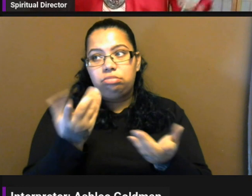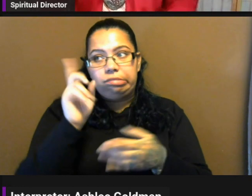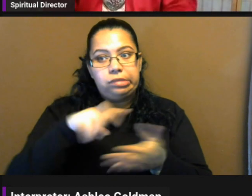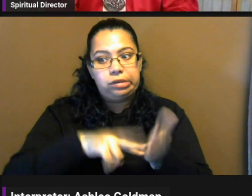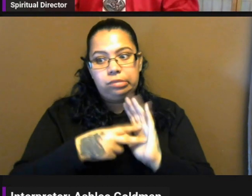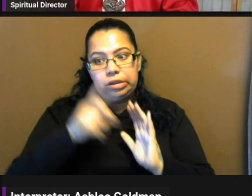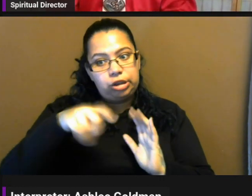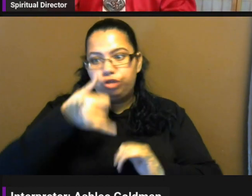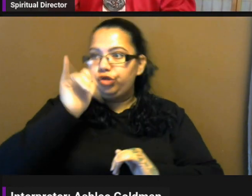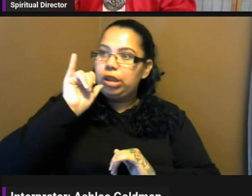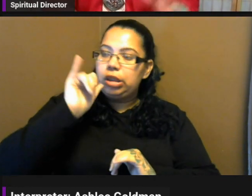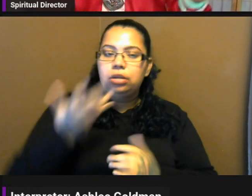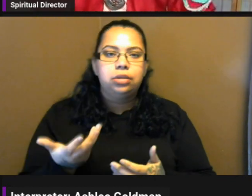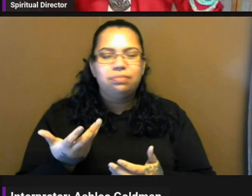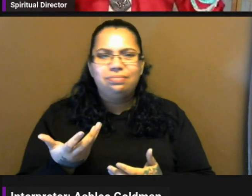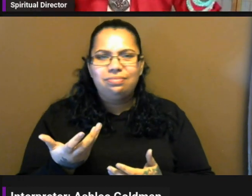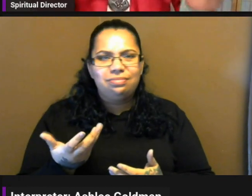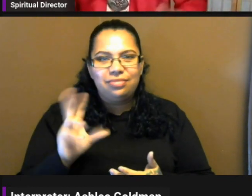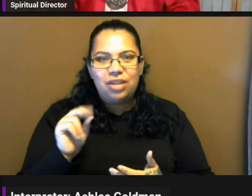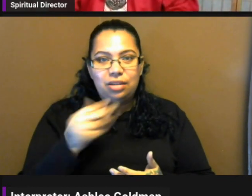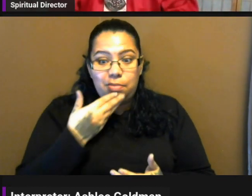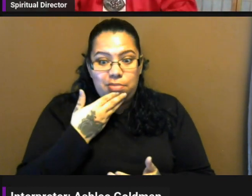I'm going to go ahead and drink. It's the